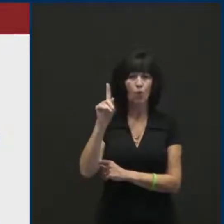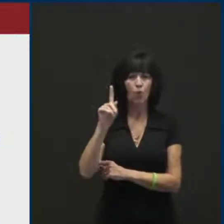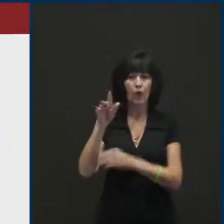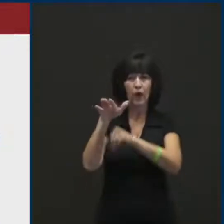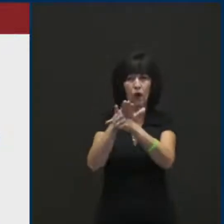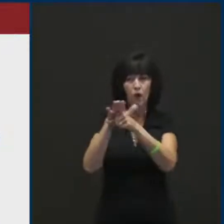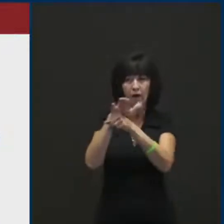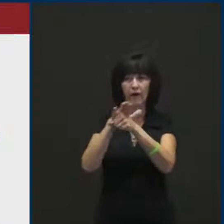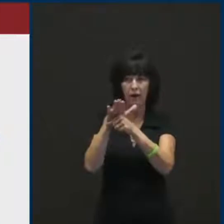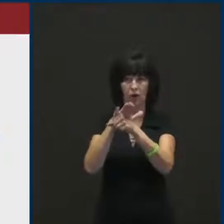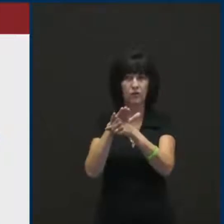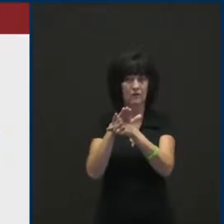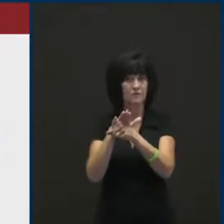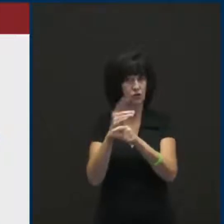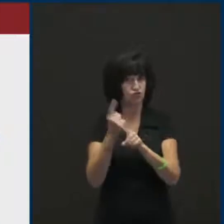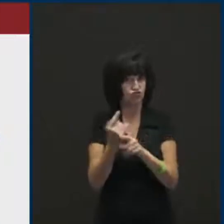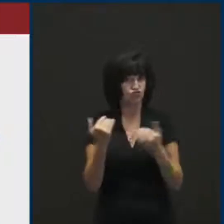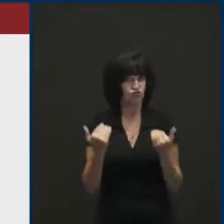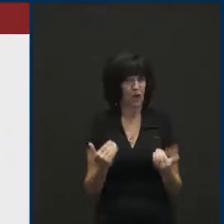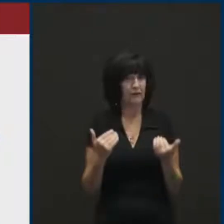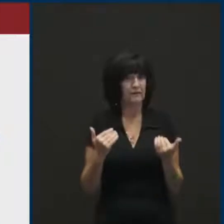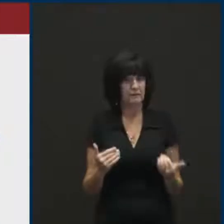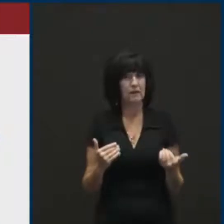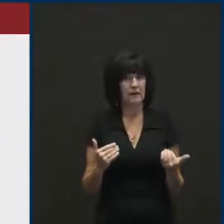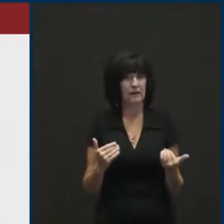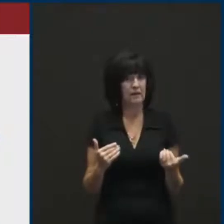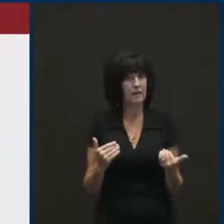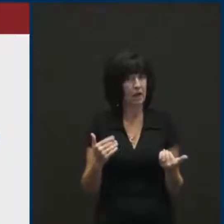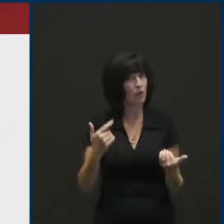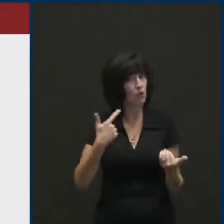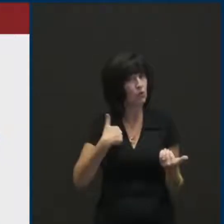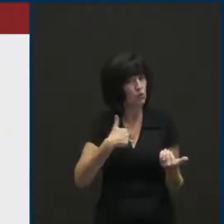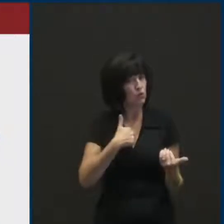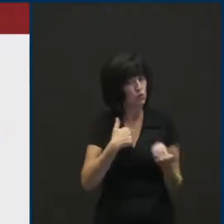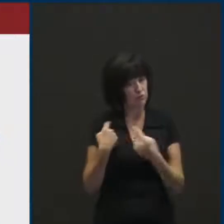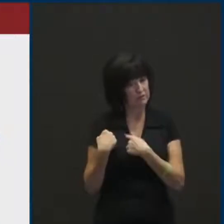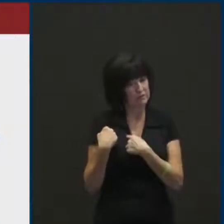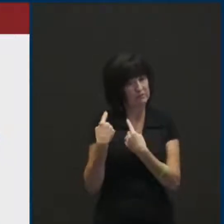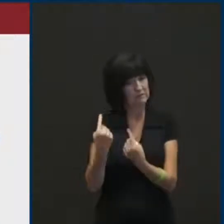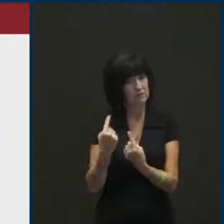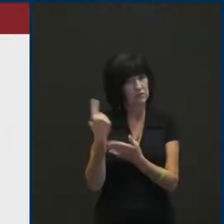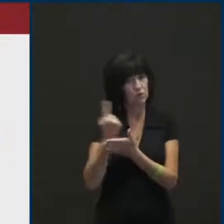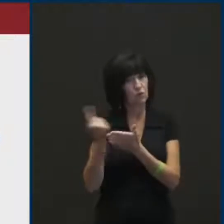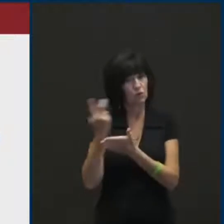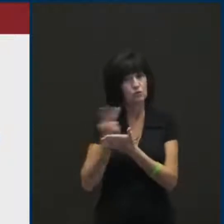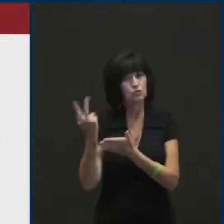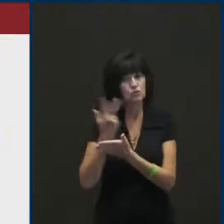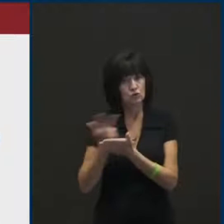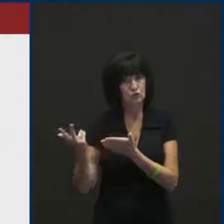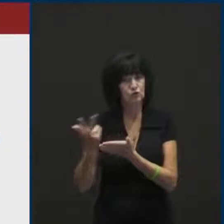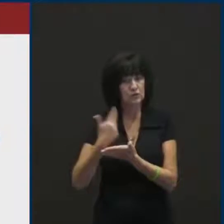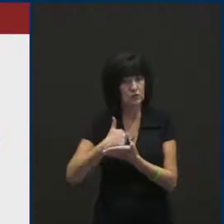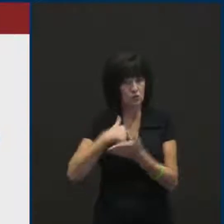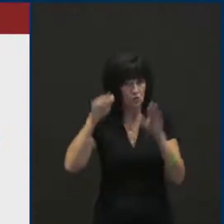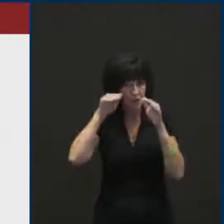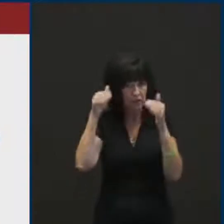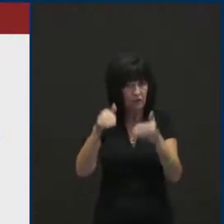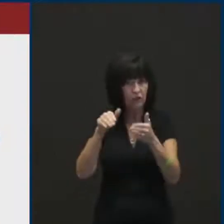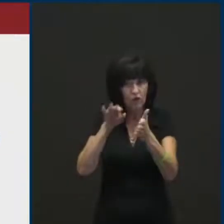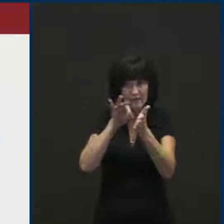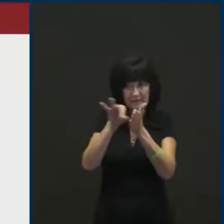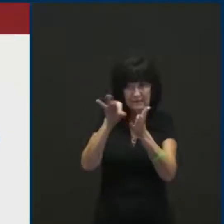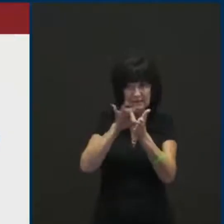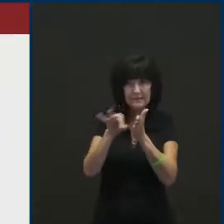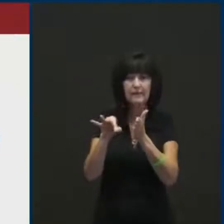we're holding steady right now for really the past couple of weeks around case counts and percent